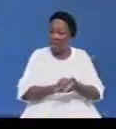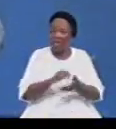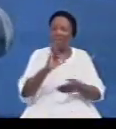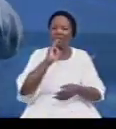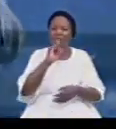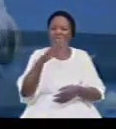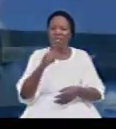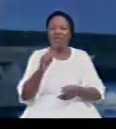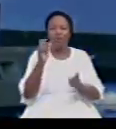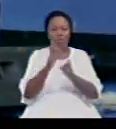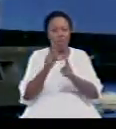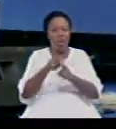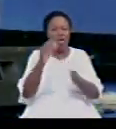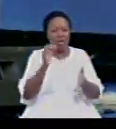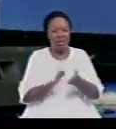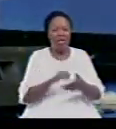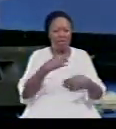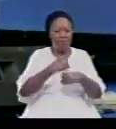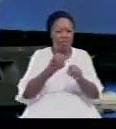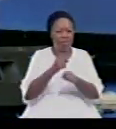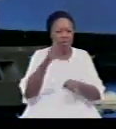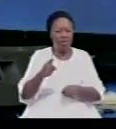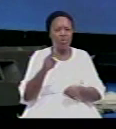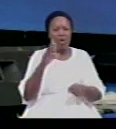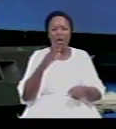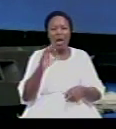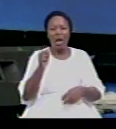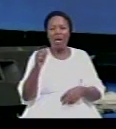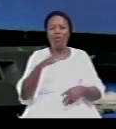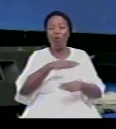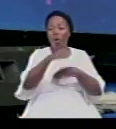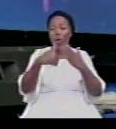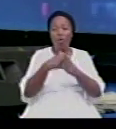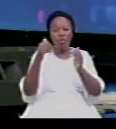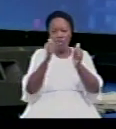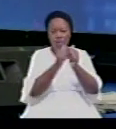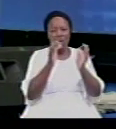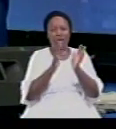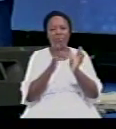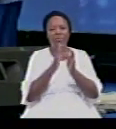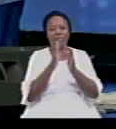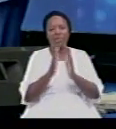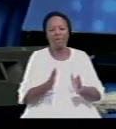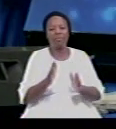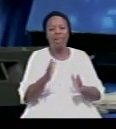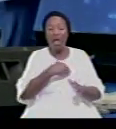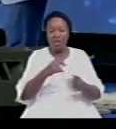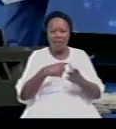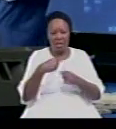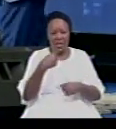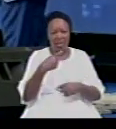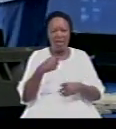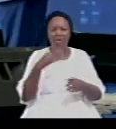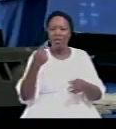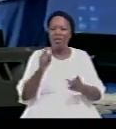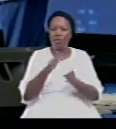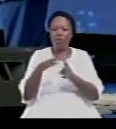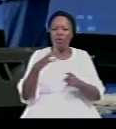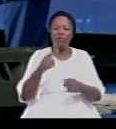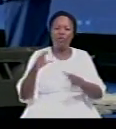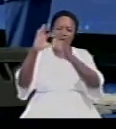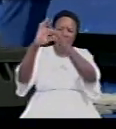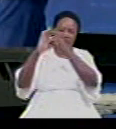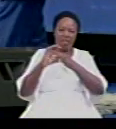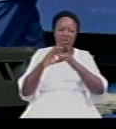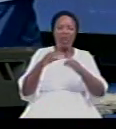word that makes you an altogether Christian. And it says the word of reconciliation has